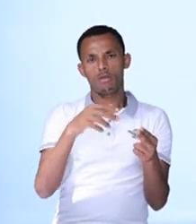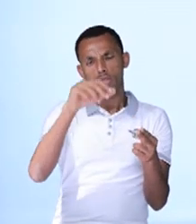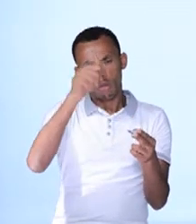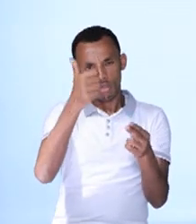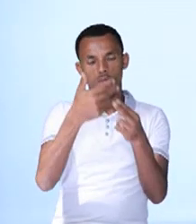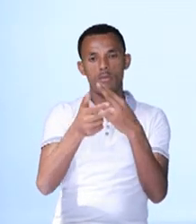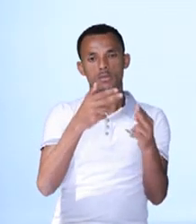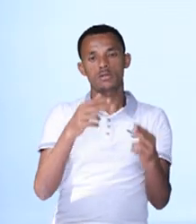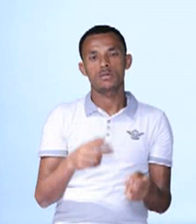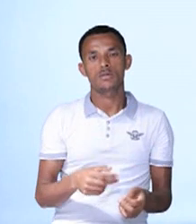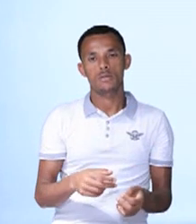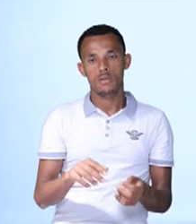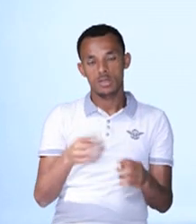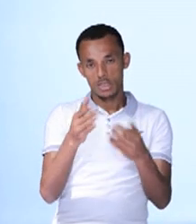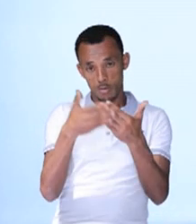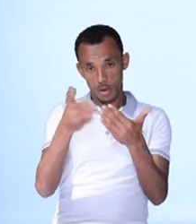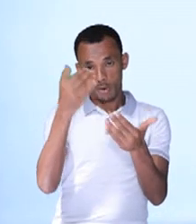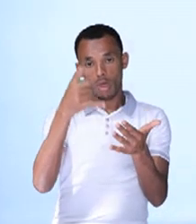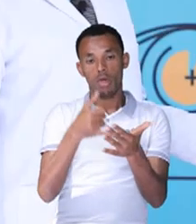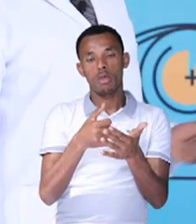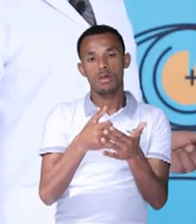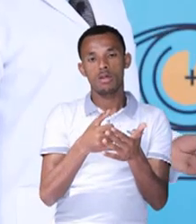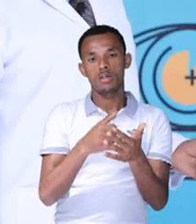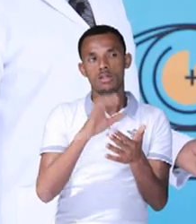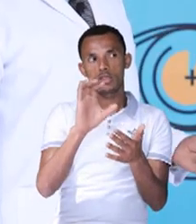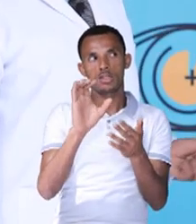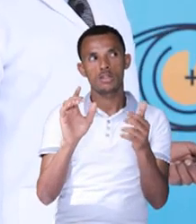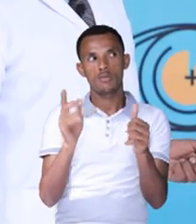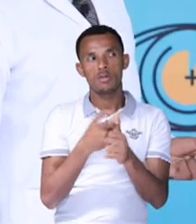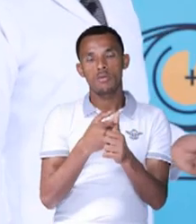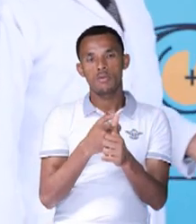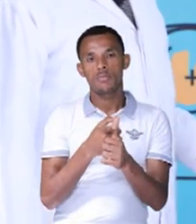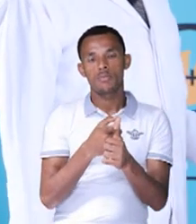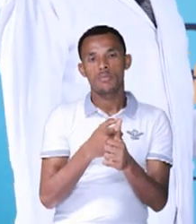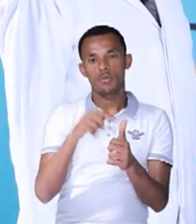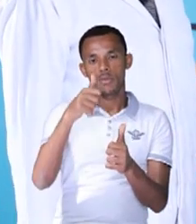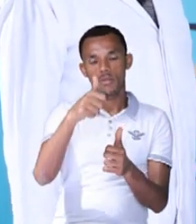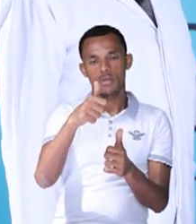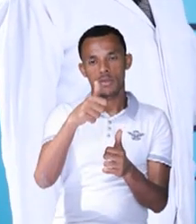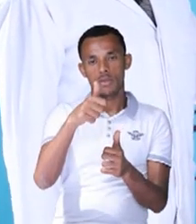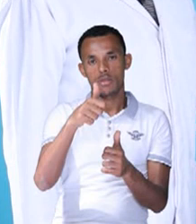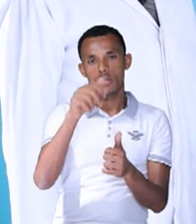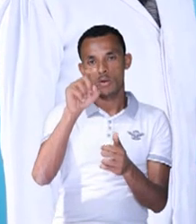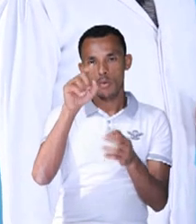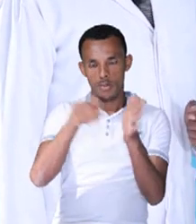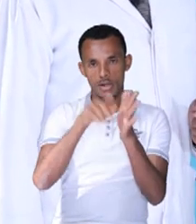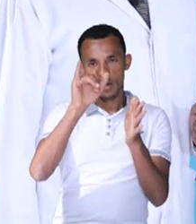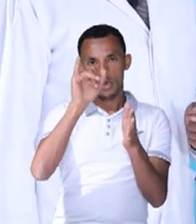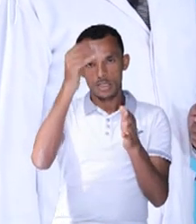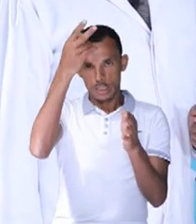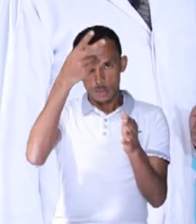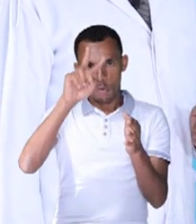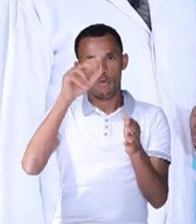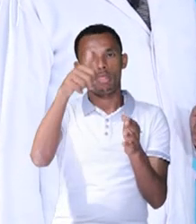times. But to simplify it, C is the first one. A, 1 minus I is the power